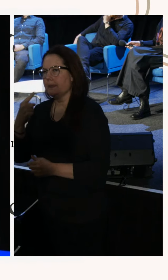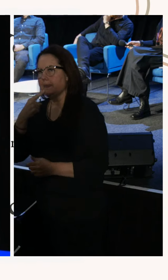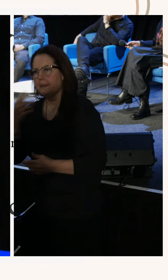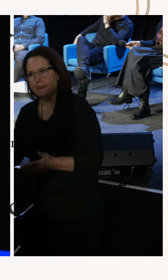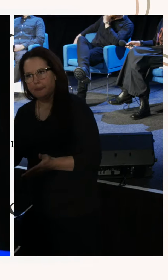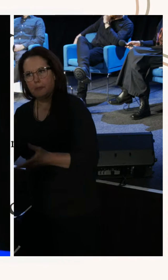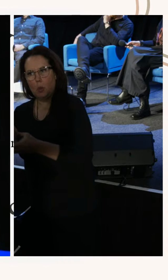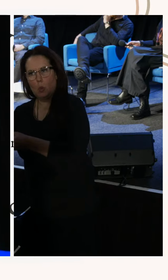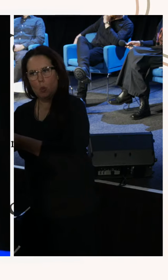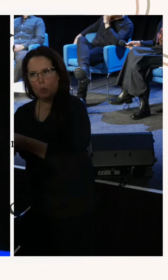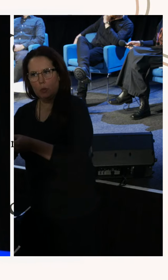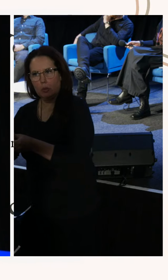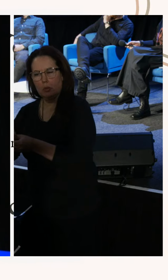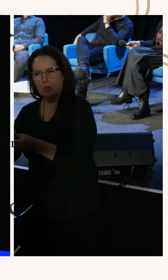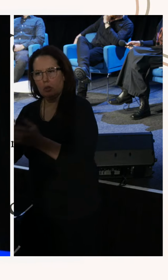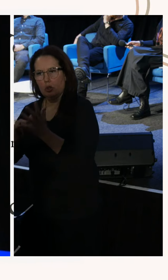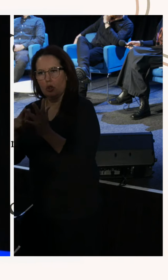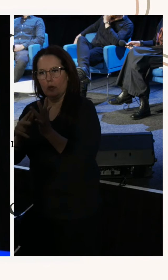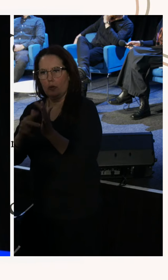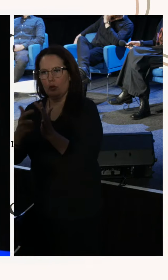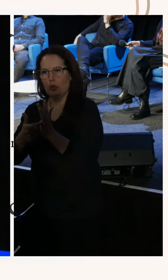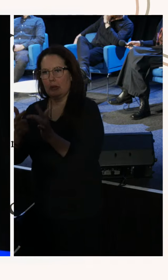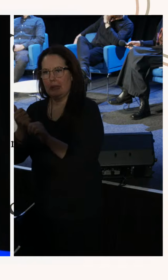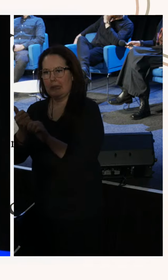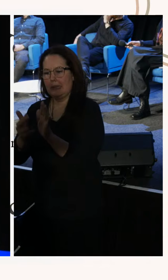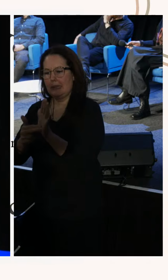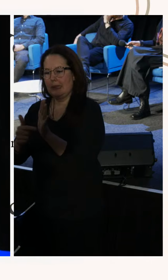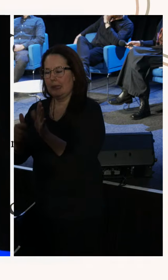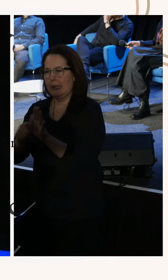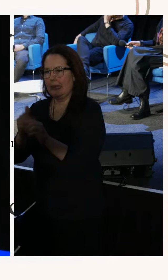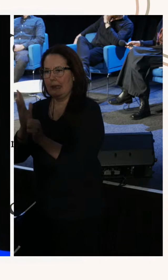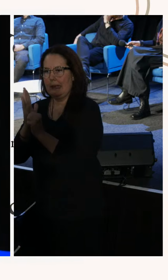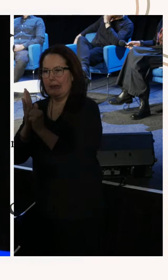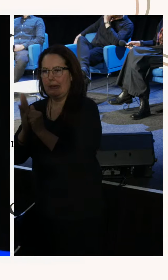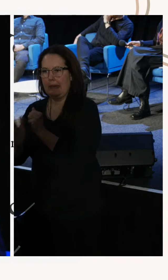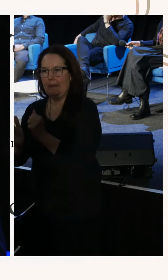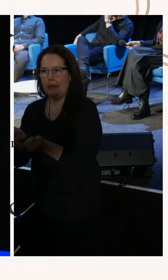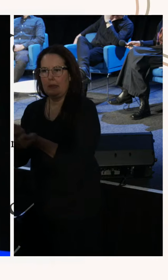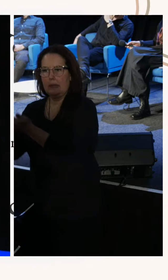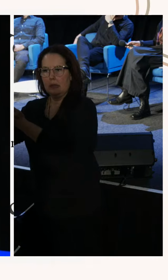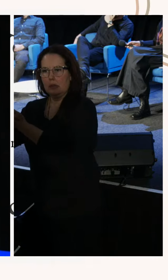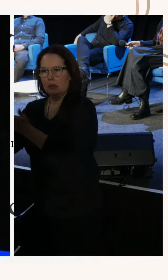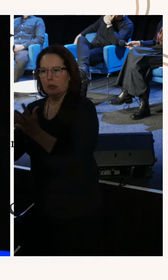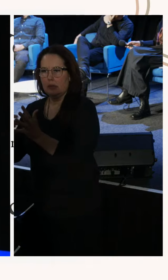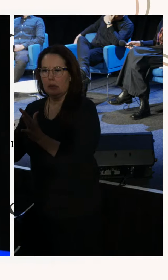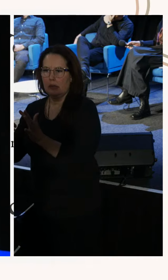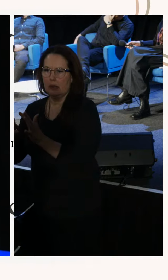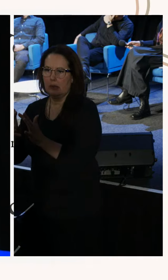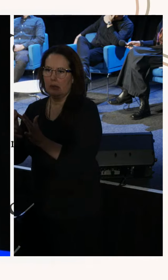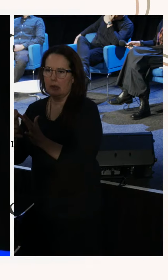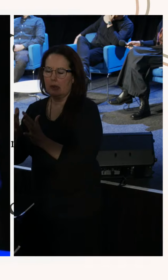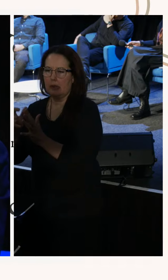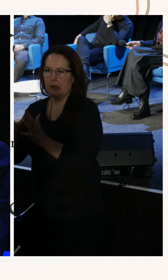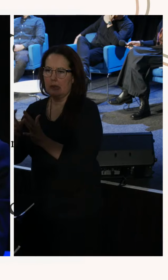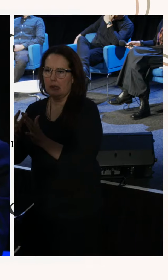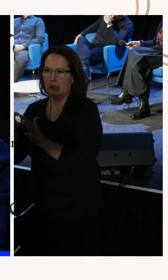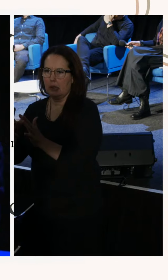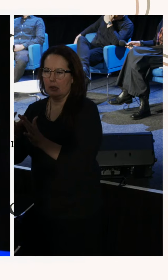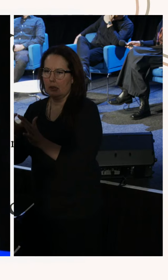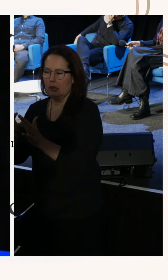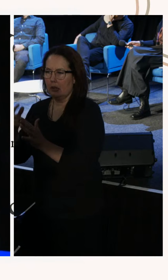sovereignty was never ceded? I think I calculated, I forget exactly what the figure is, but in the article I think I say the University of